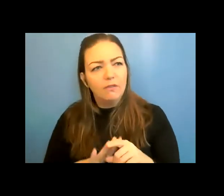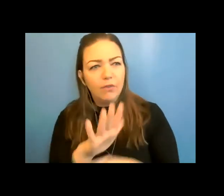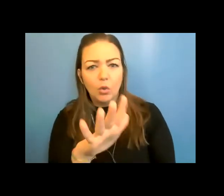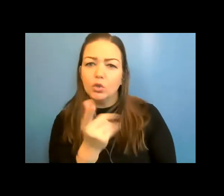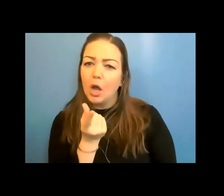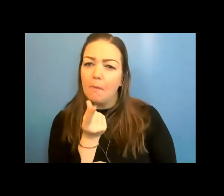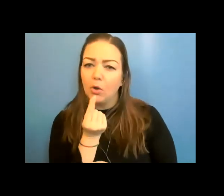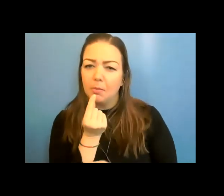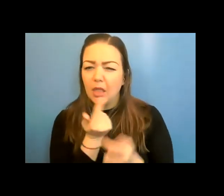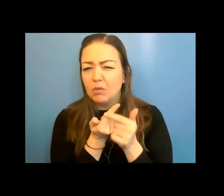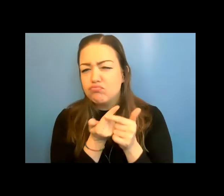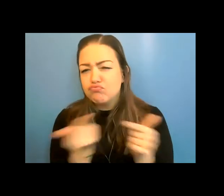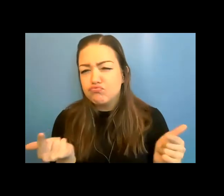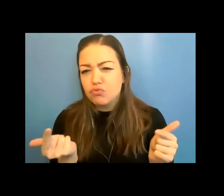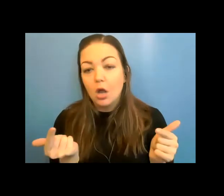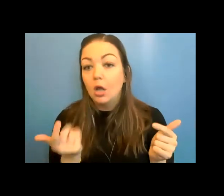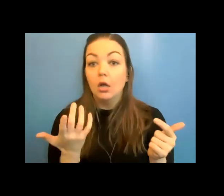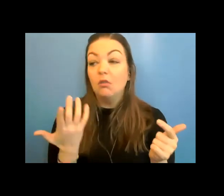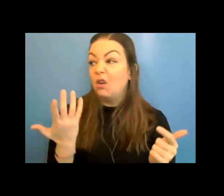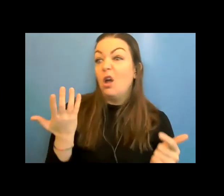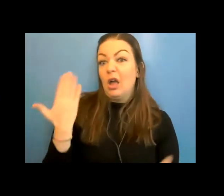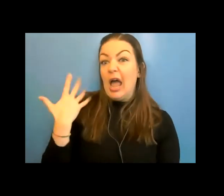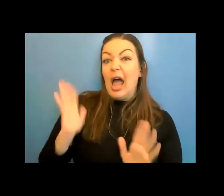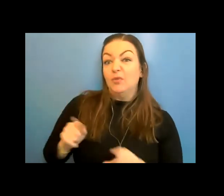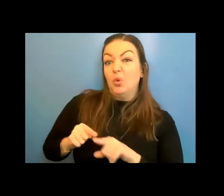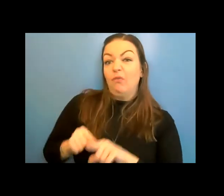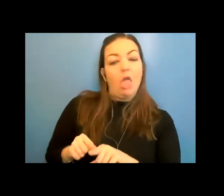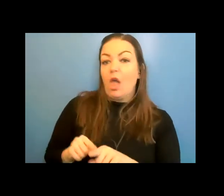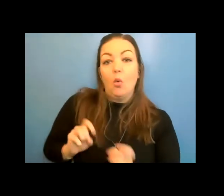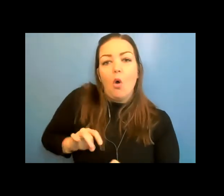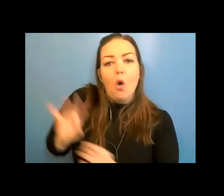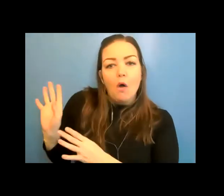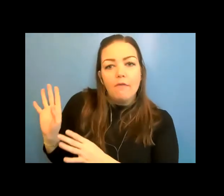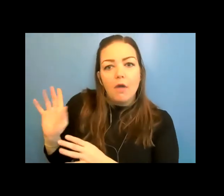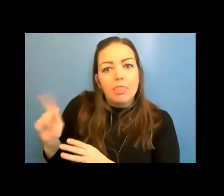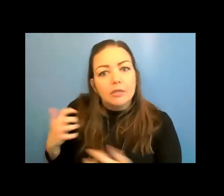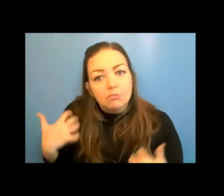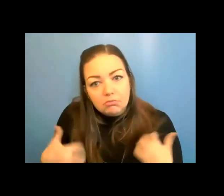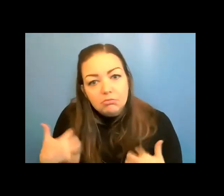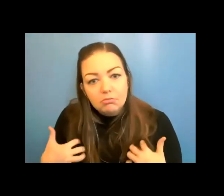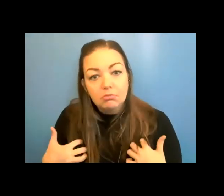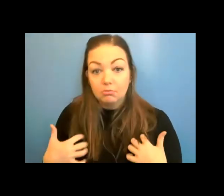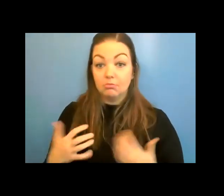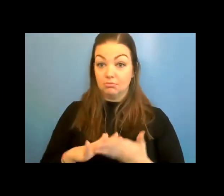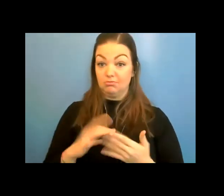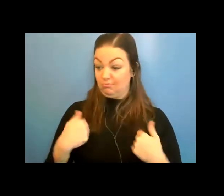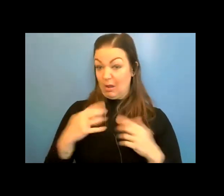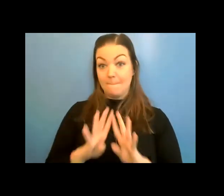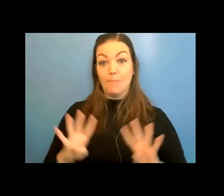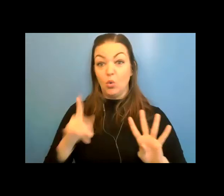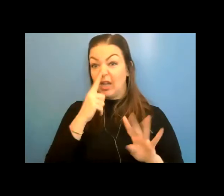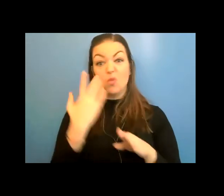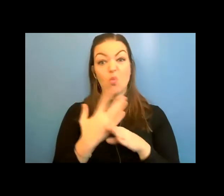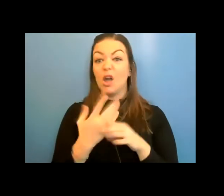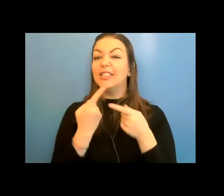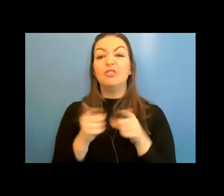shaped by past precedent. And that demands us as a board to work really differently too, which is great. I won't get started now